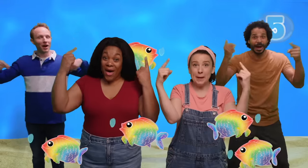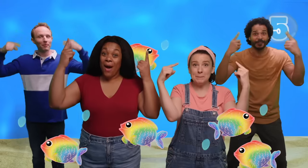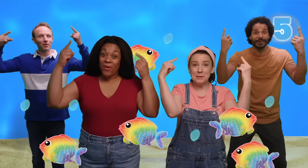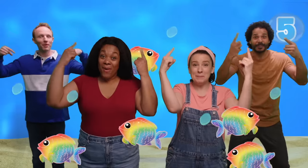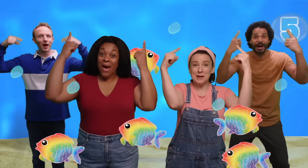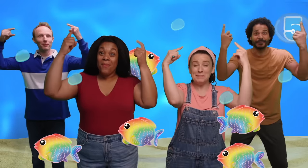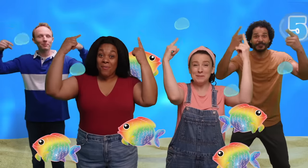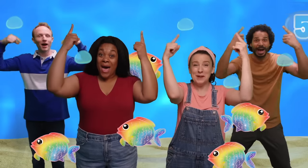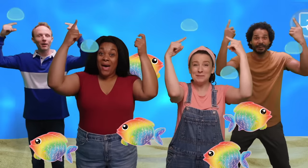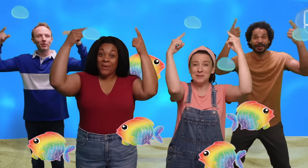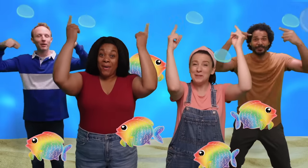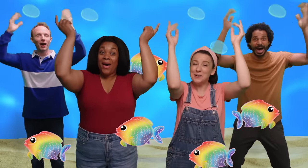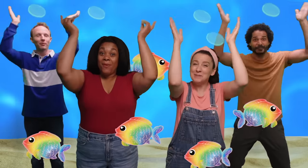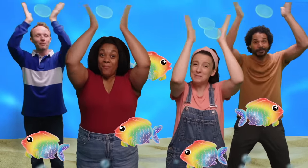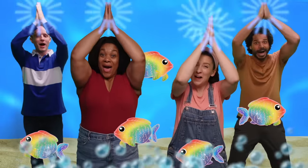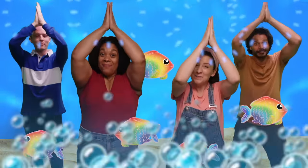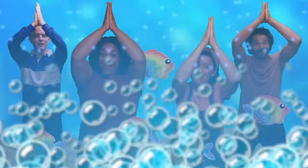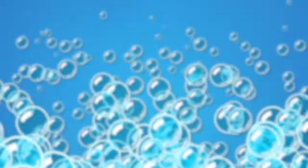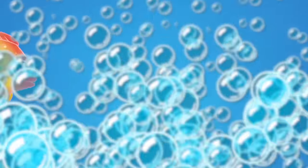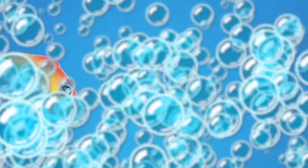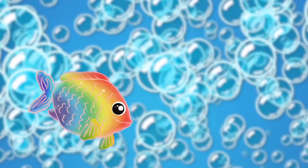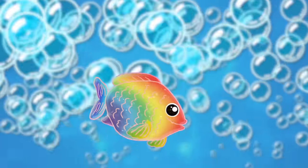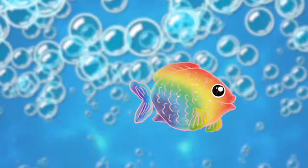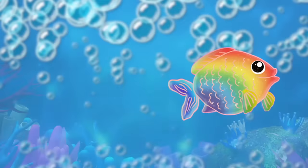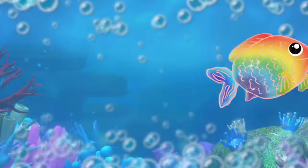water. Bubble, bubble, bubble, bubble, pop.